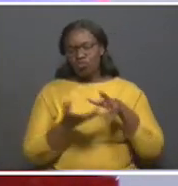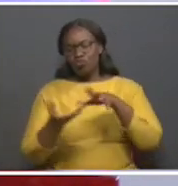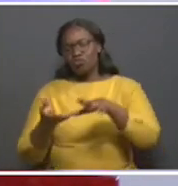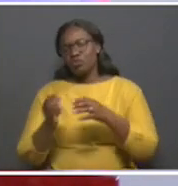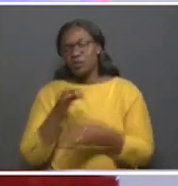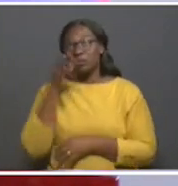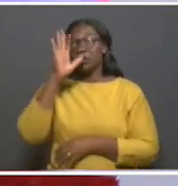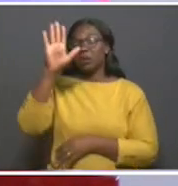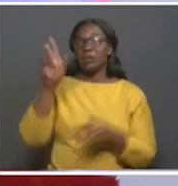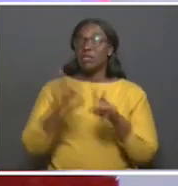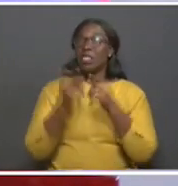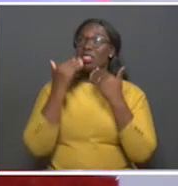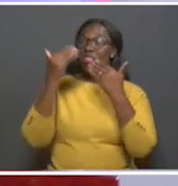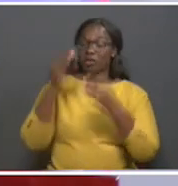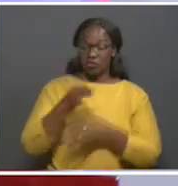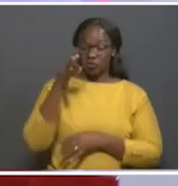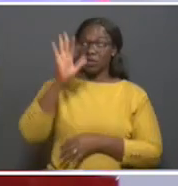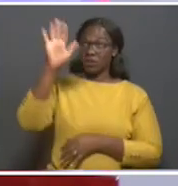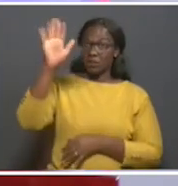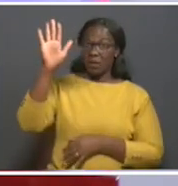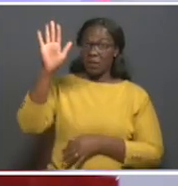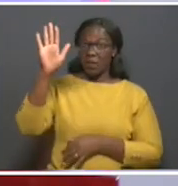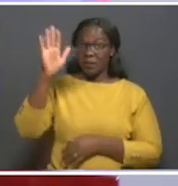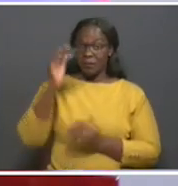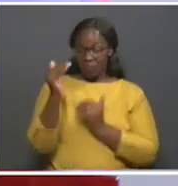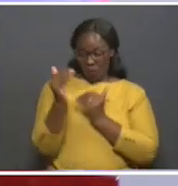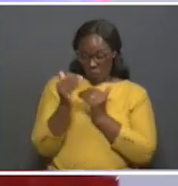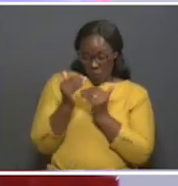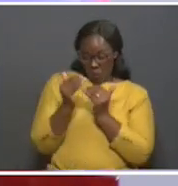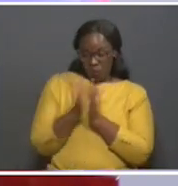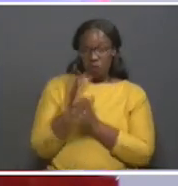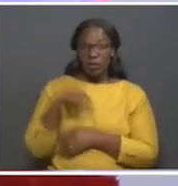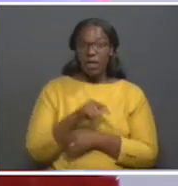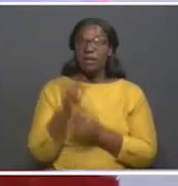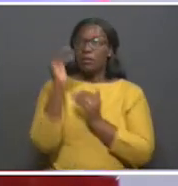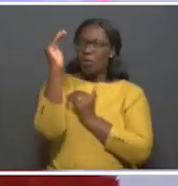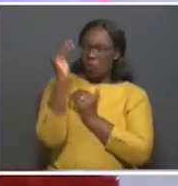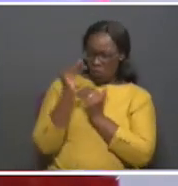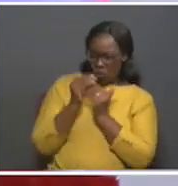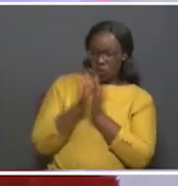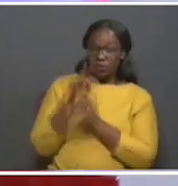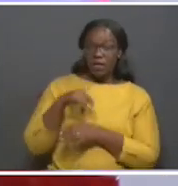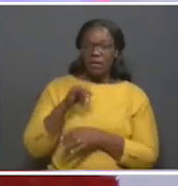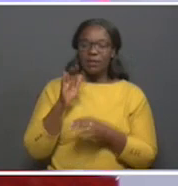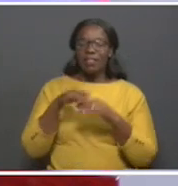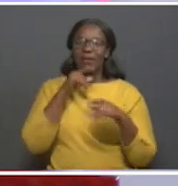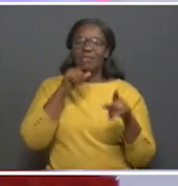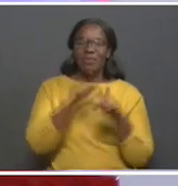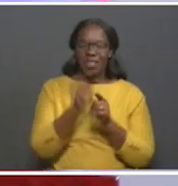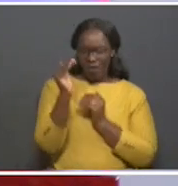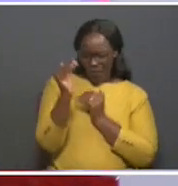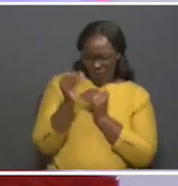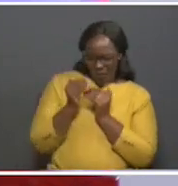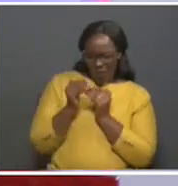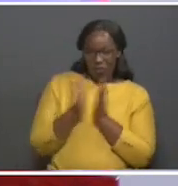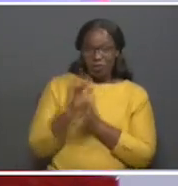We thank you that your spirit is close to us. He's closer to us than a brother. He's closer to